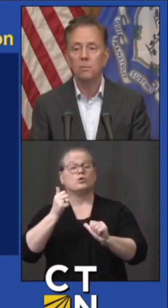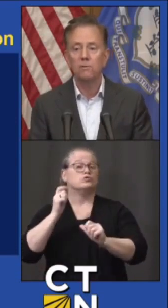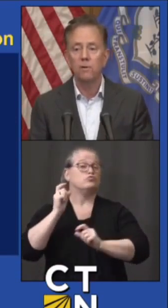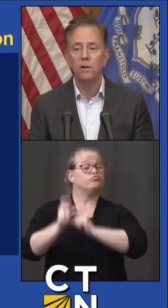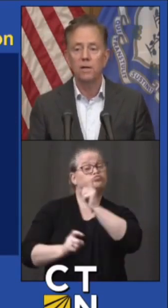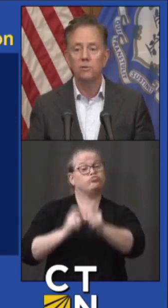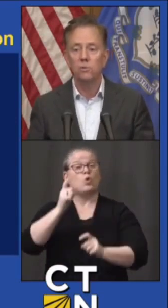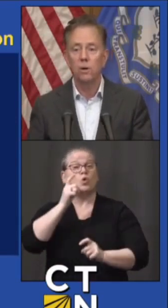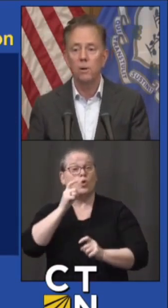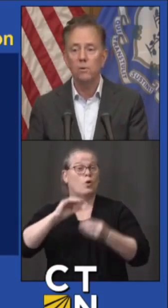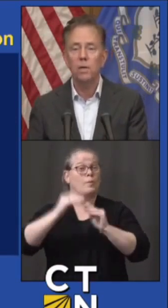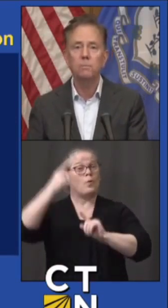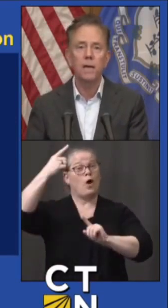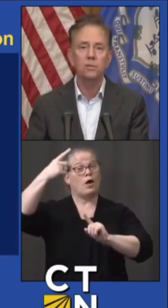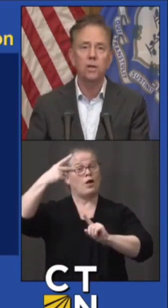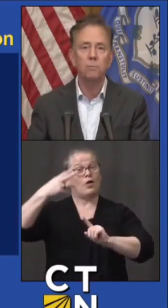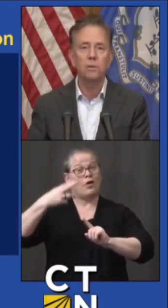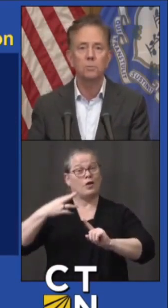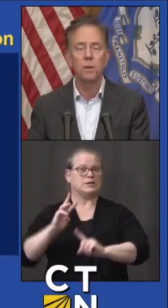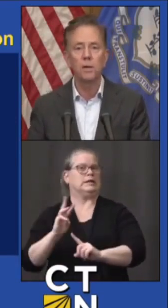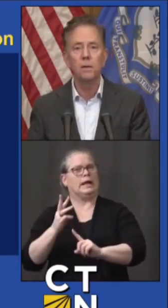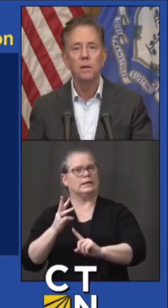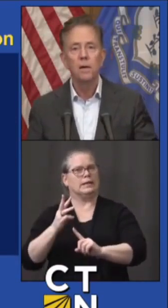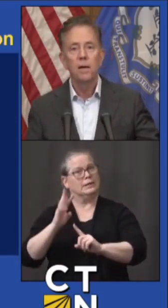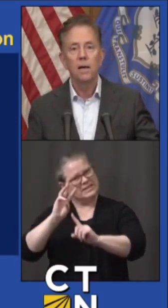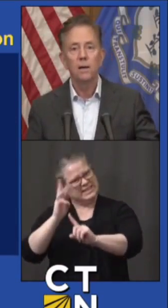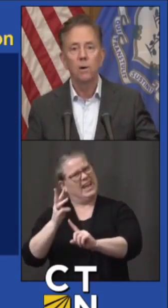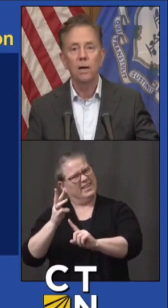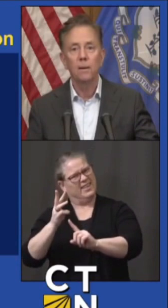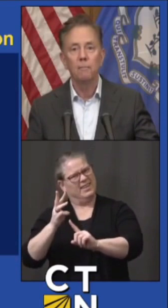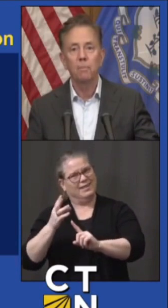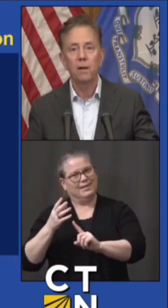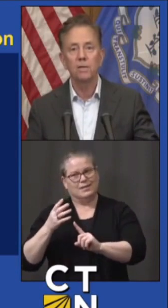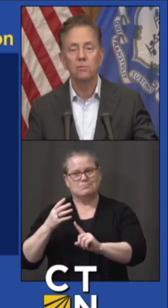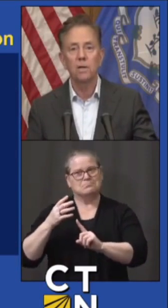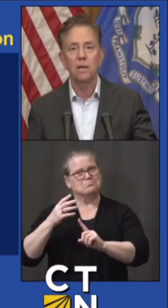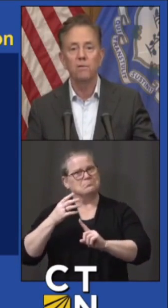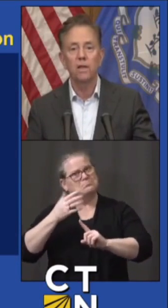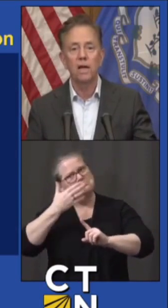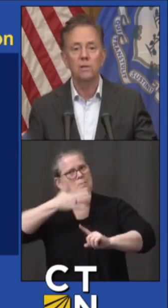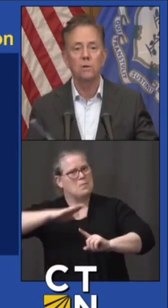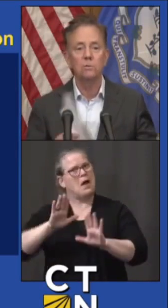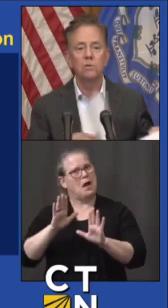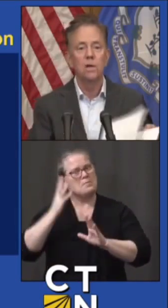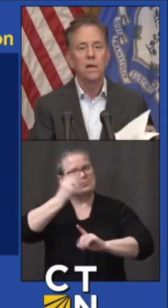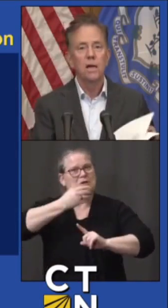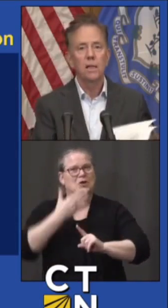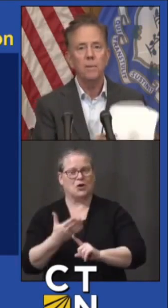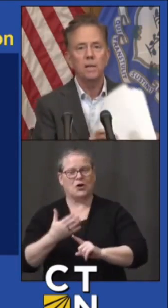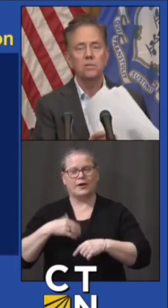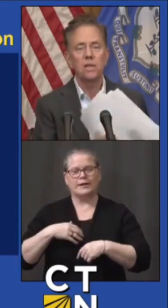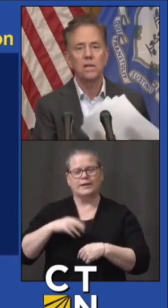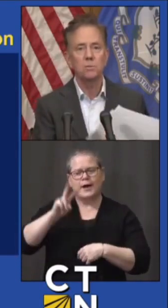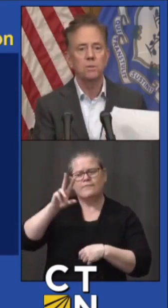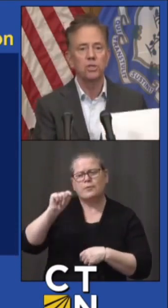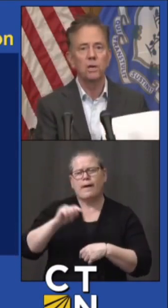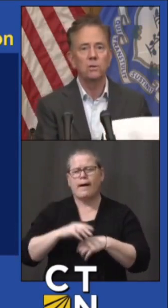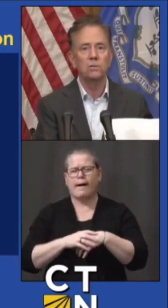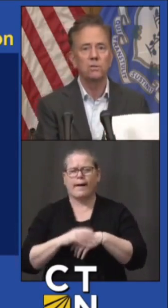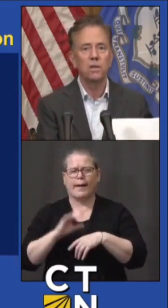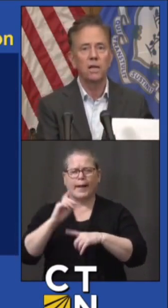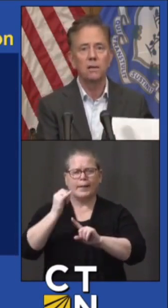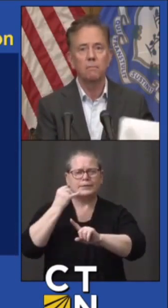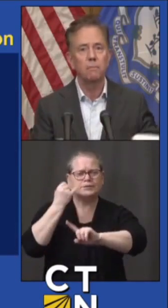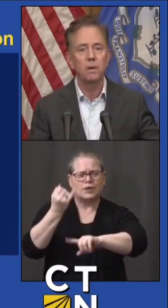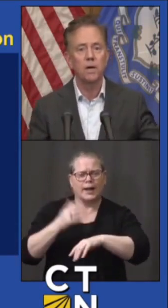can tell my friend Andrew Cuomo, keep catching up with us, buddy. Anyway, I just wanted to give you that news. And let me just ask Michelle